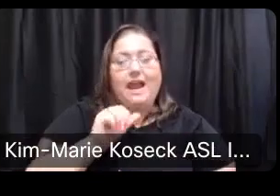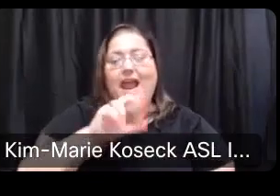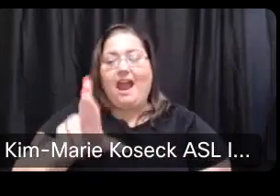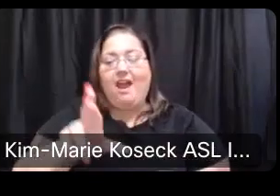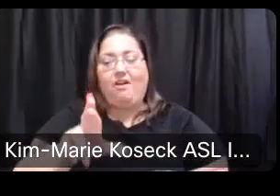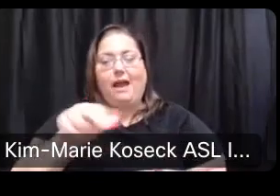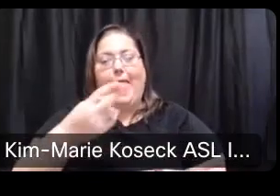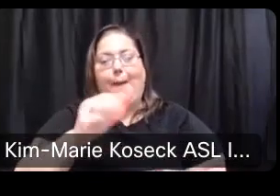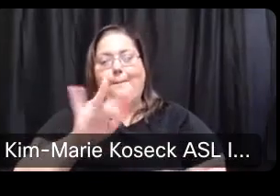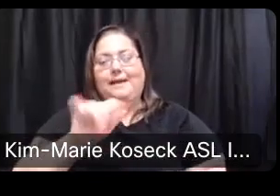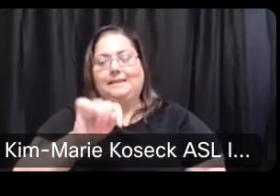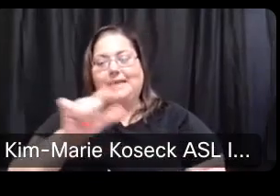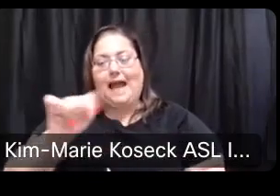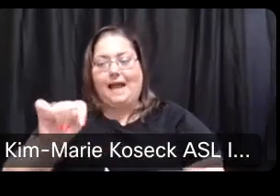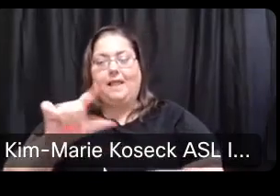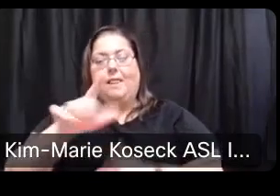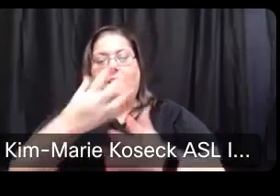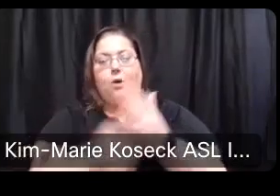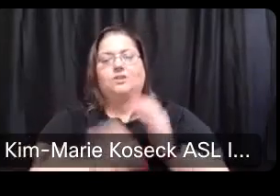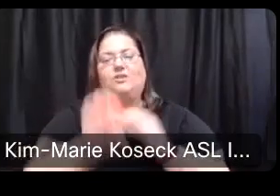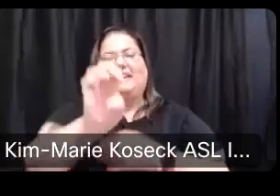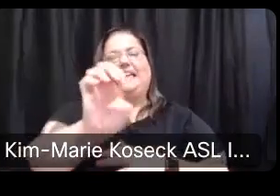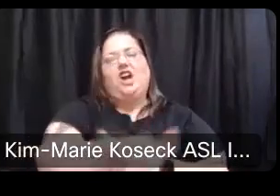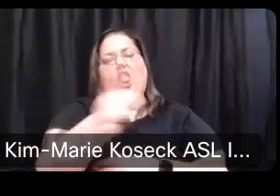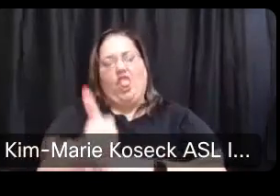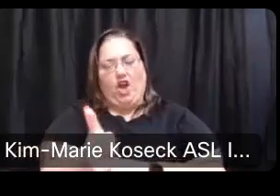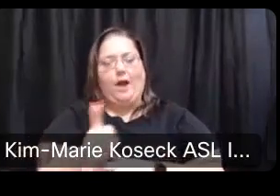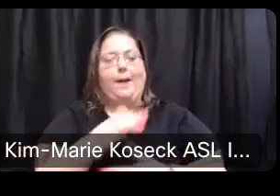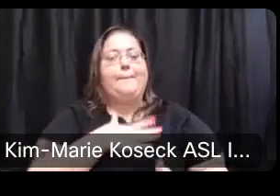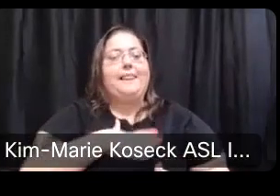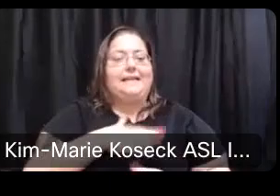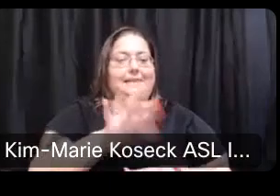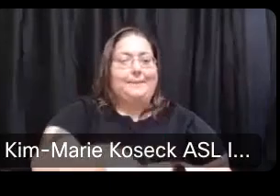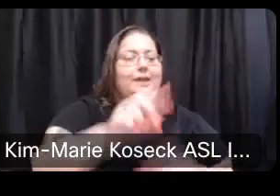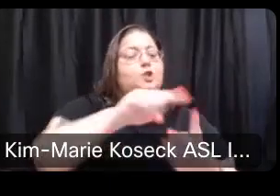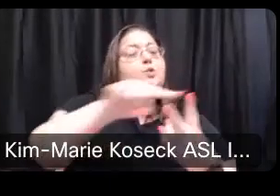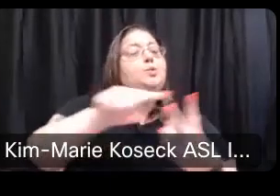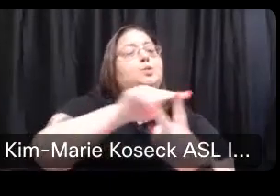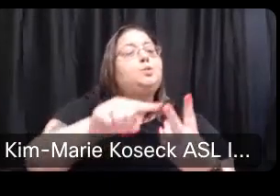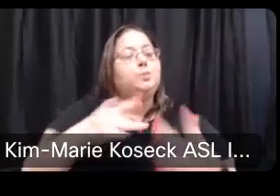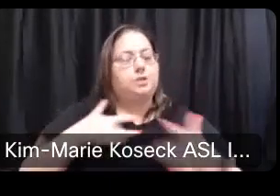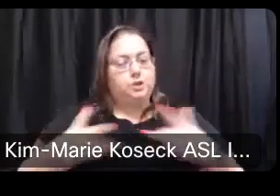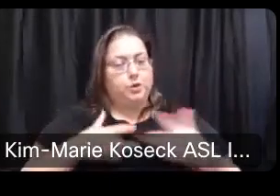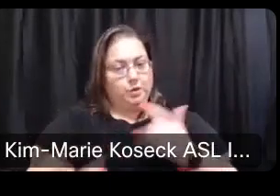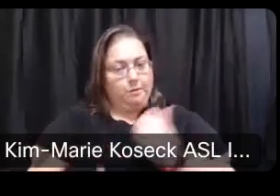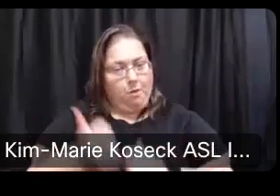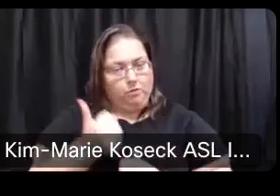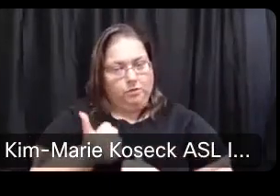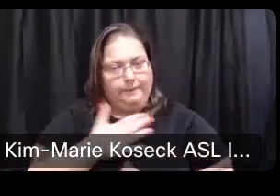loss. And the fifth option, E, for other. Again, please select your top two concerns.